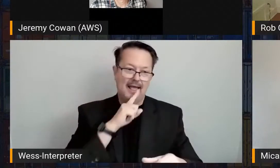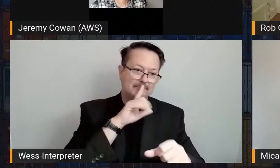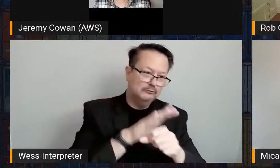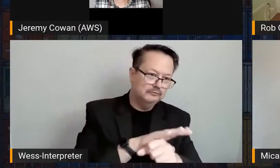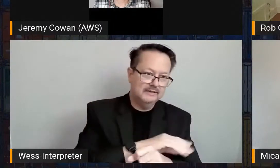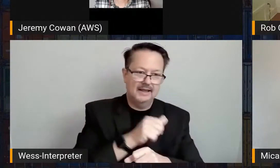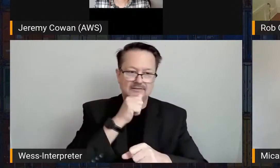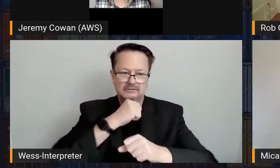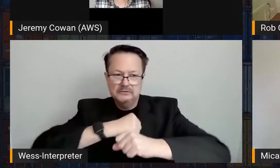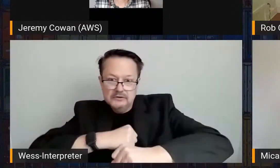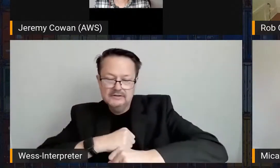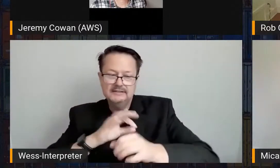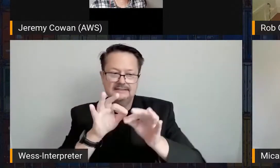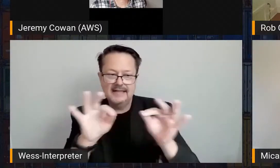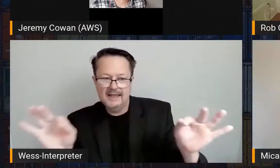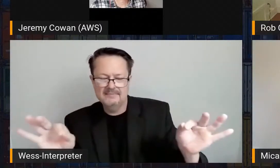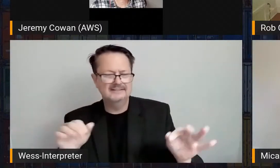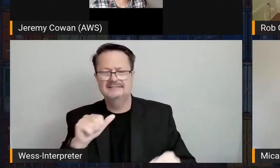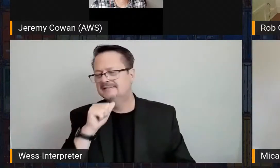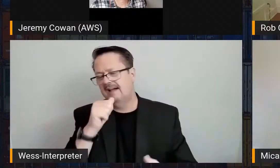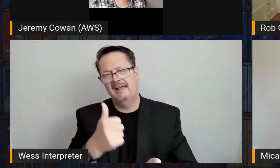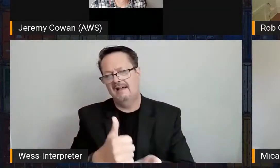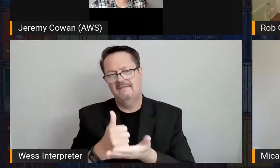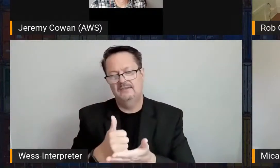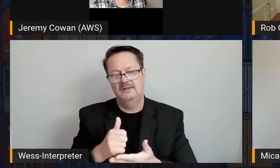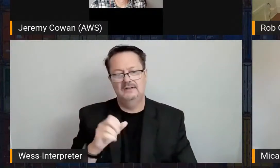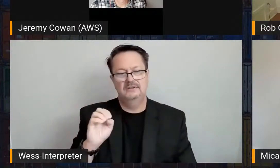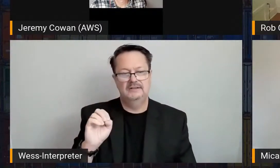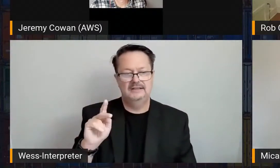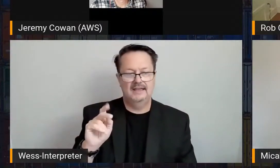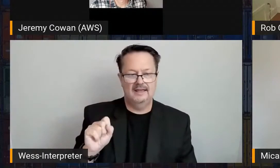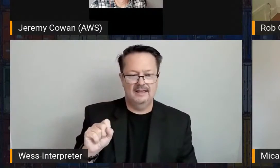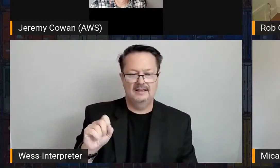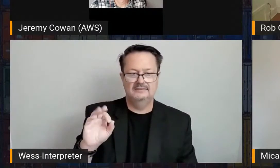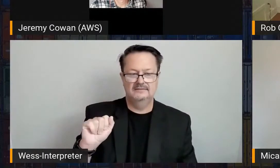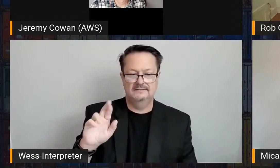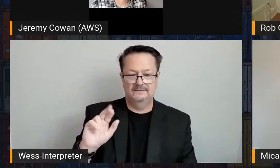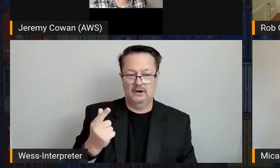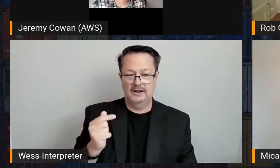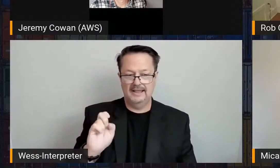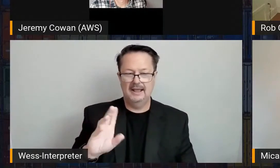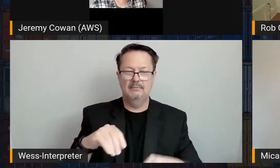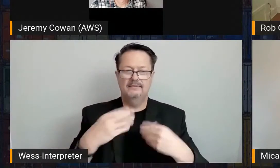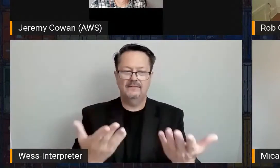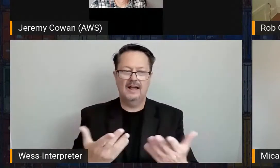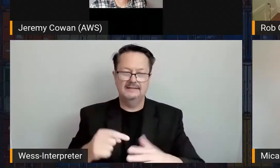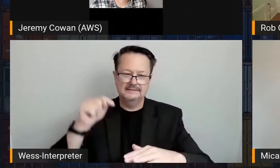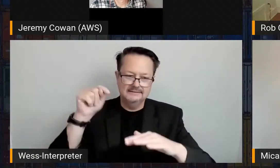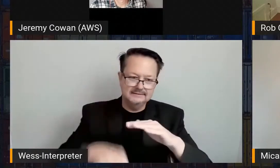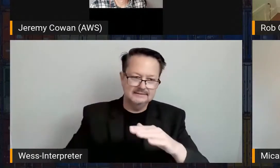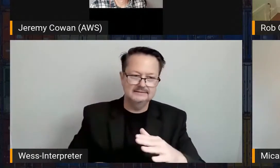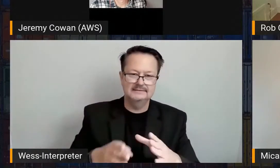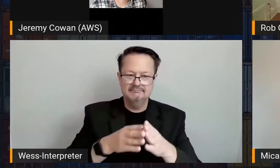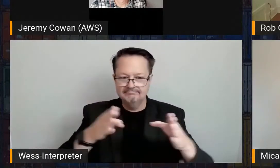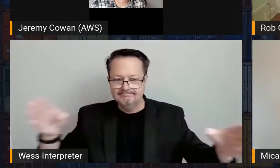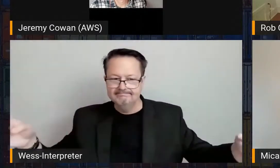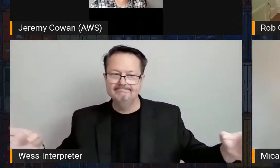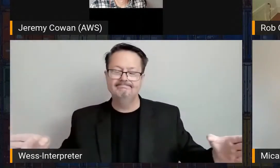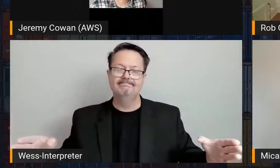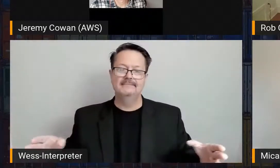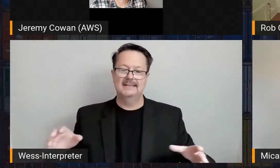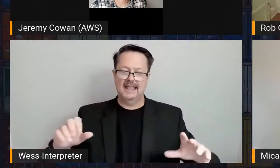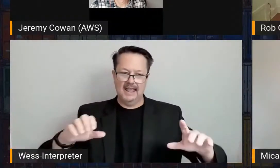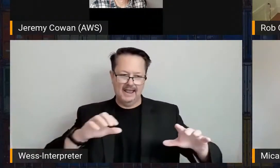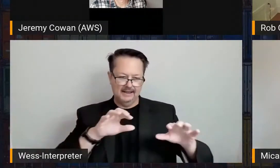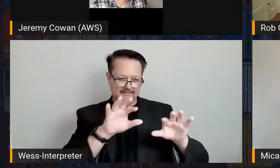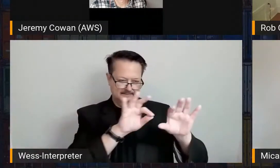not helpful. So what EKS Fargate does is adds really defense in depth for Kubernetes applications. It allows you to isolate